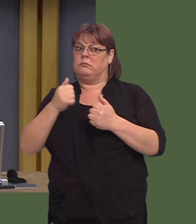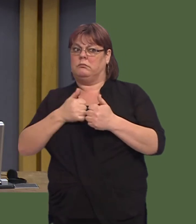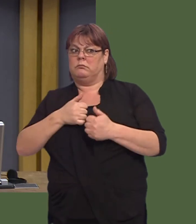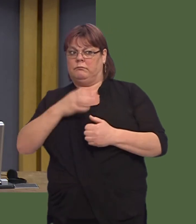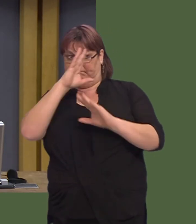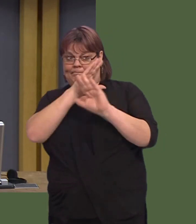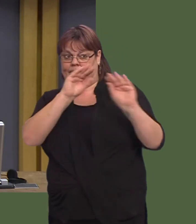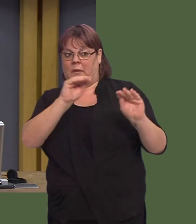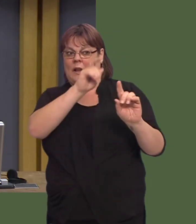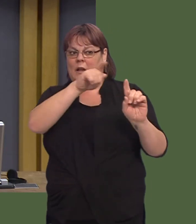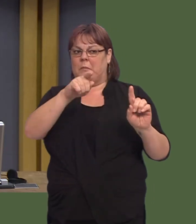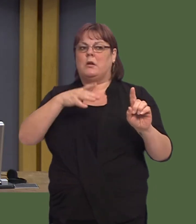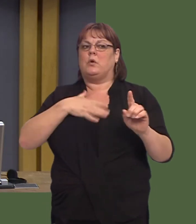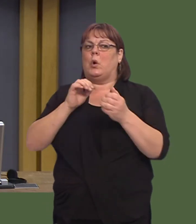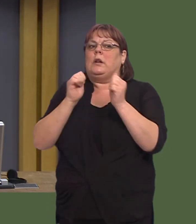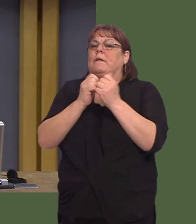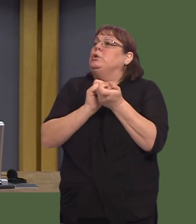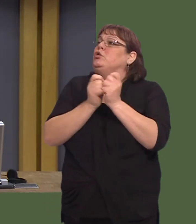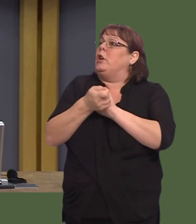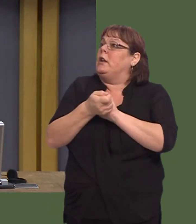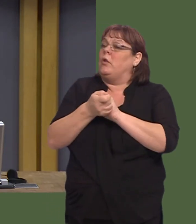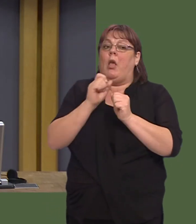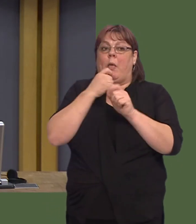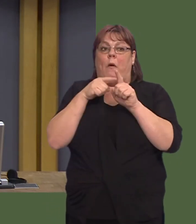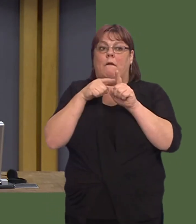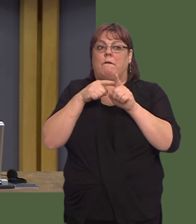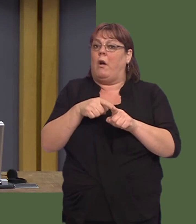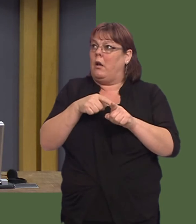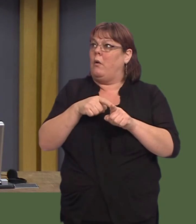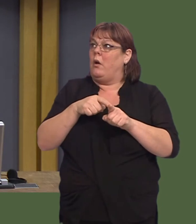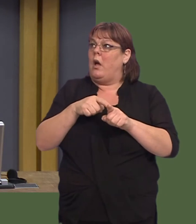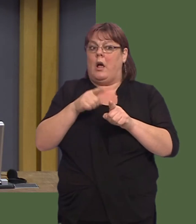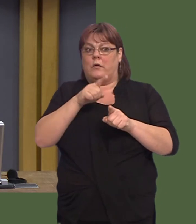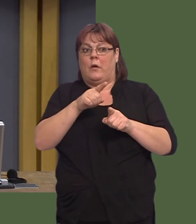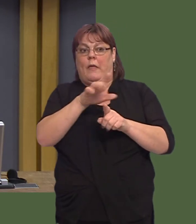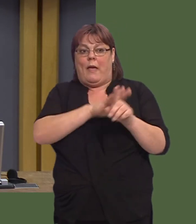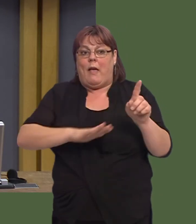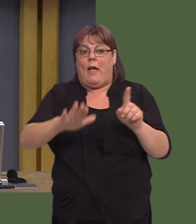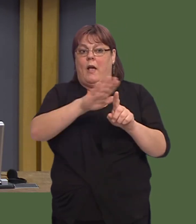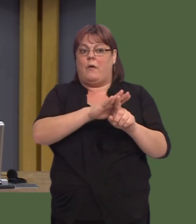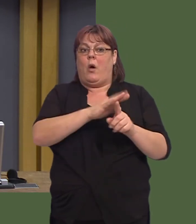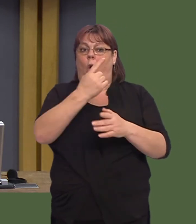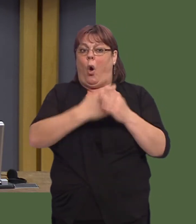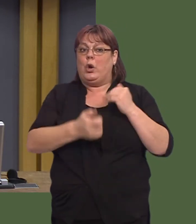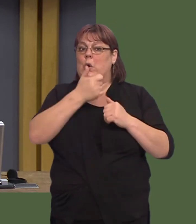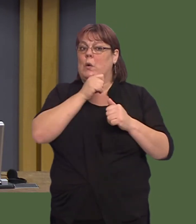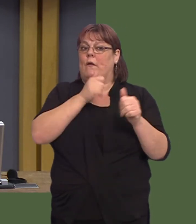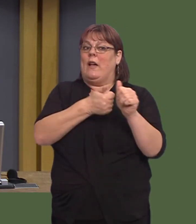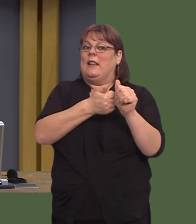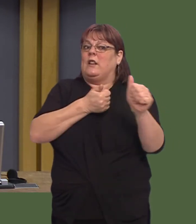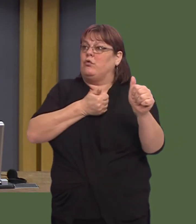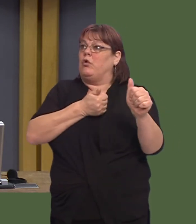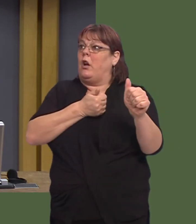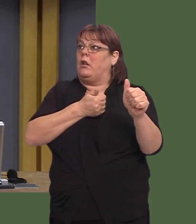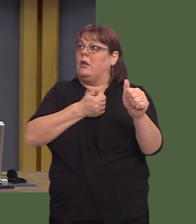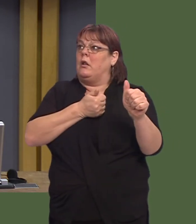Government has no plans to change the Covenant and will seek to abide by its principles of keeping the use of the land for industrial purposes and to avoid nuisance